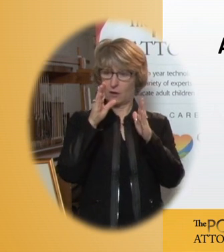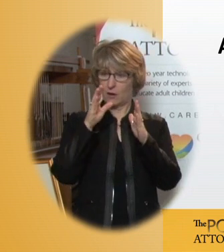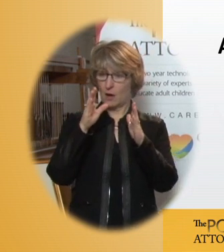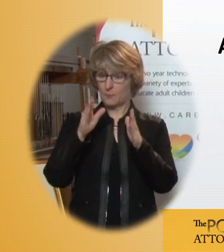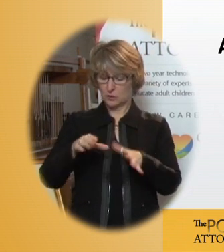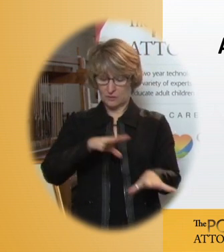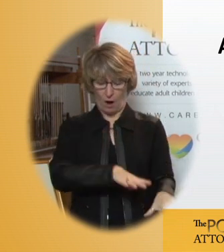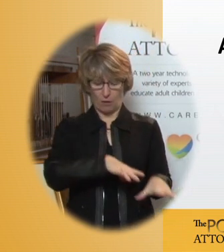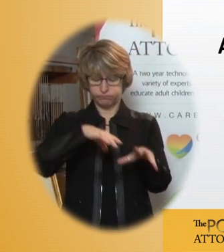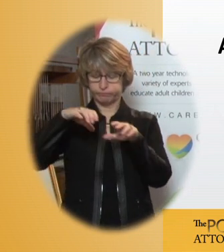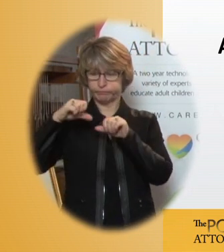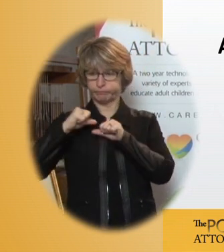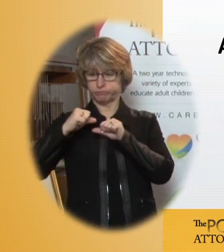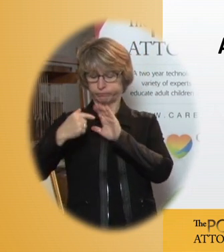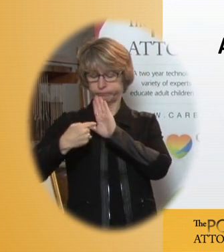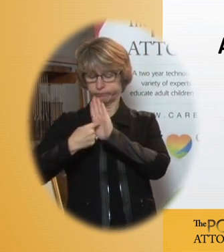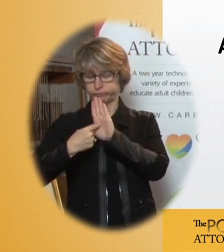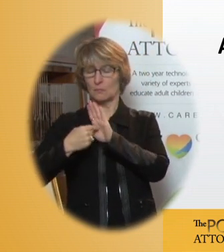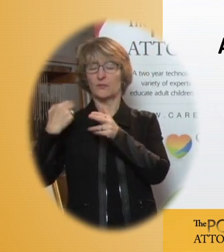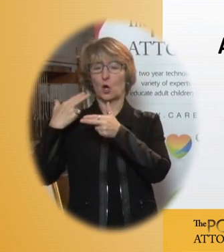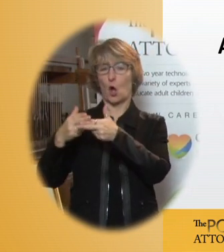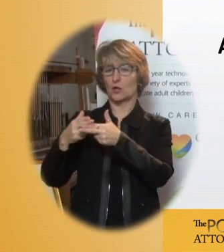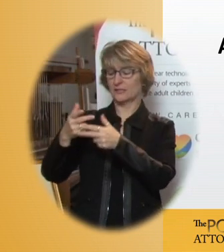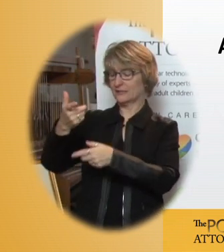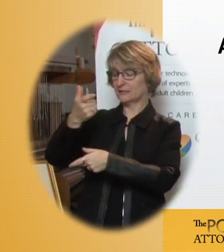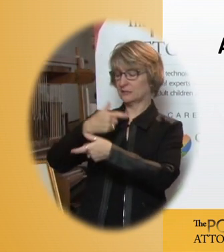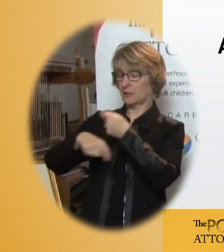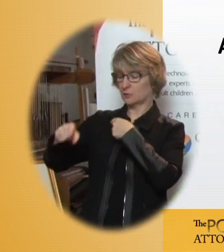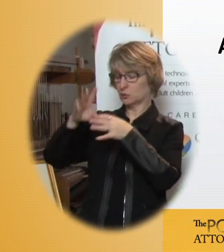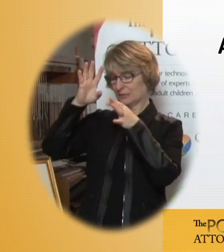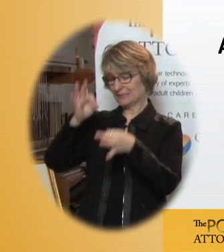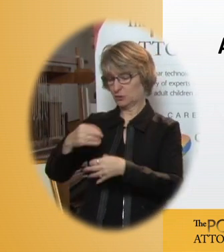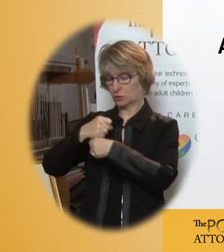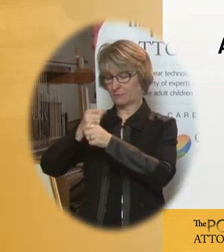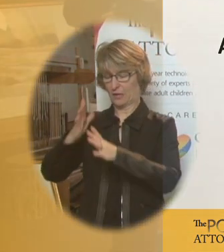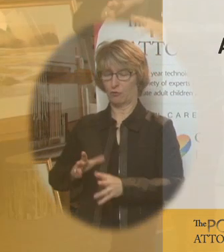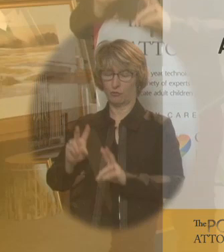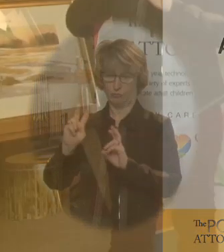for another person is called a substitute decision maker.